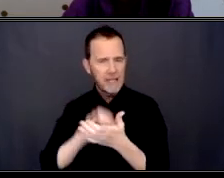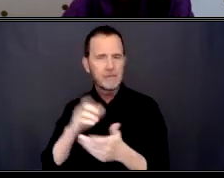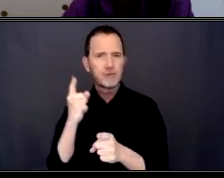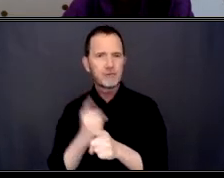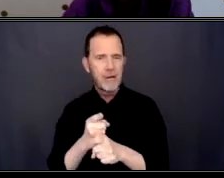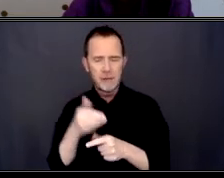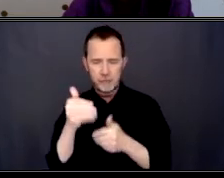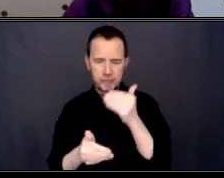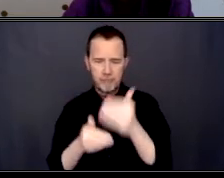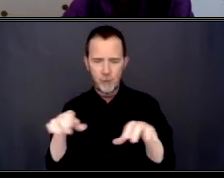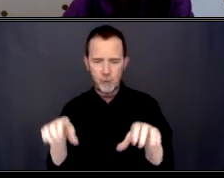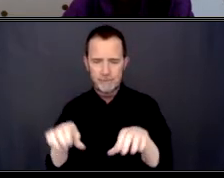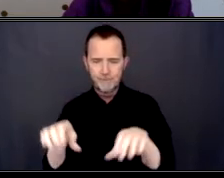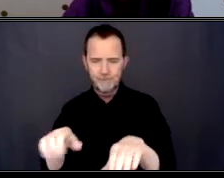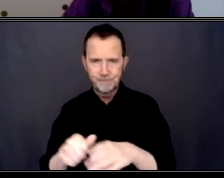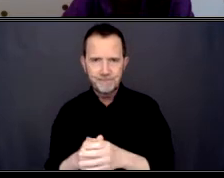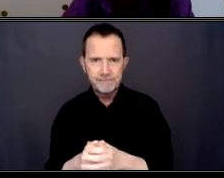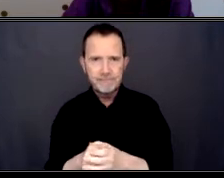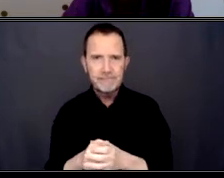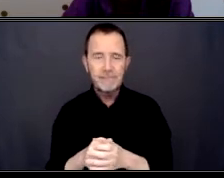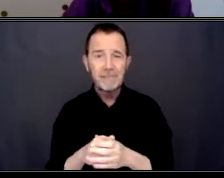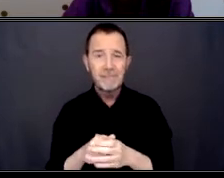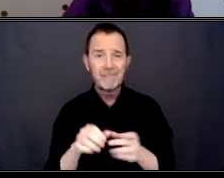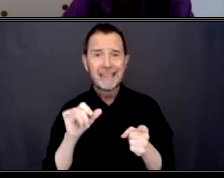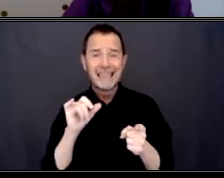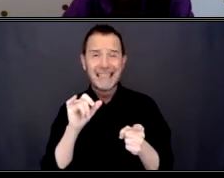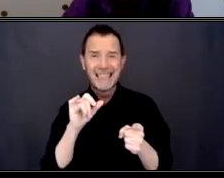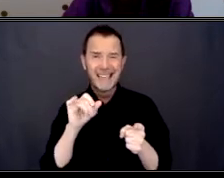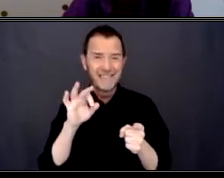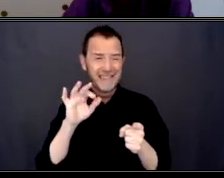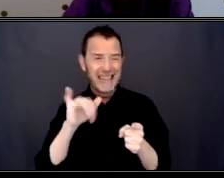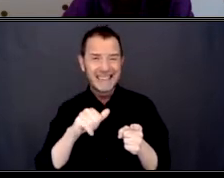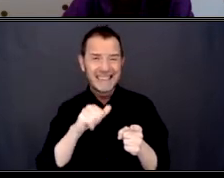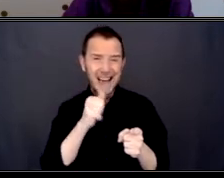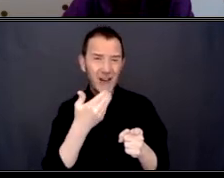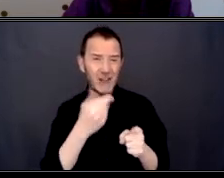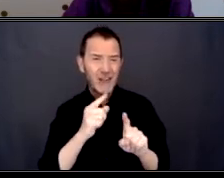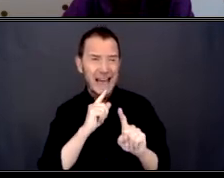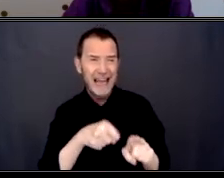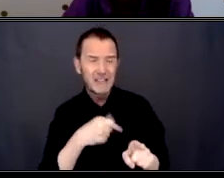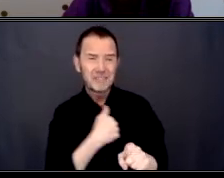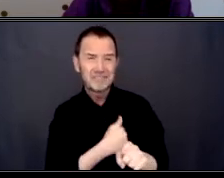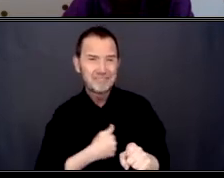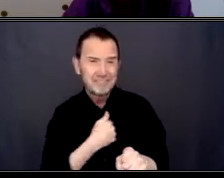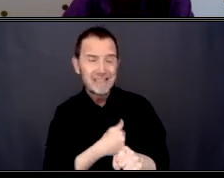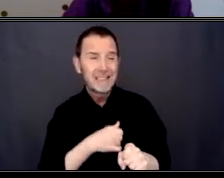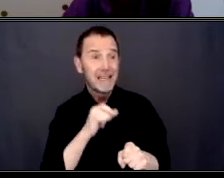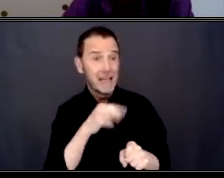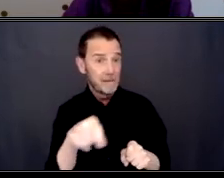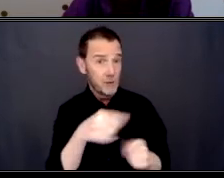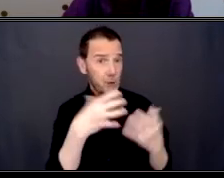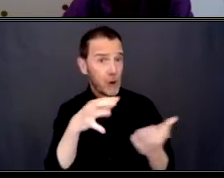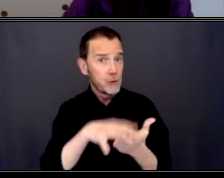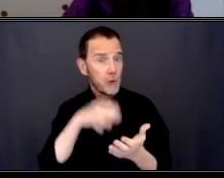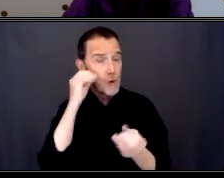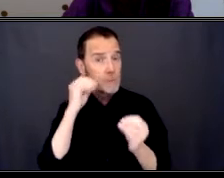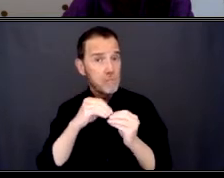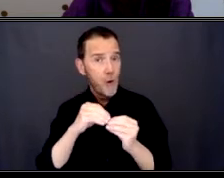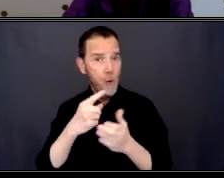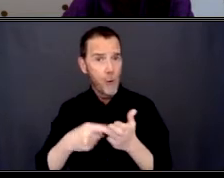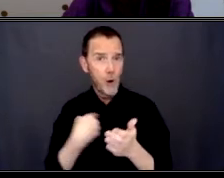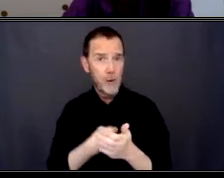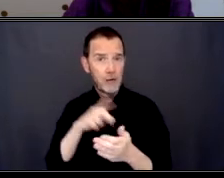If that comes across as unhelpful, I'm very sorry. I would love to talk to anybody who wants to learn more, but we just don't believe that